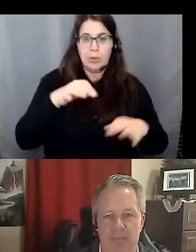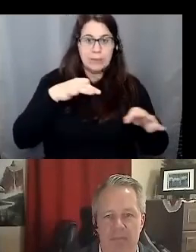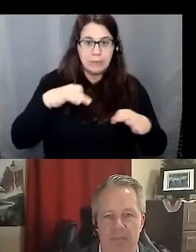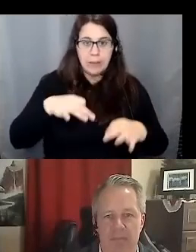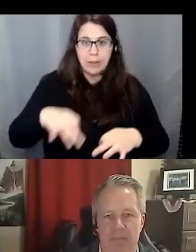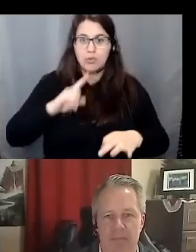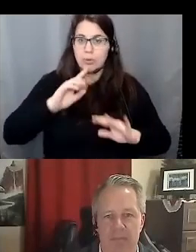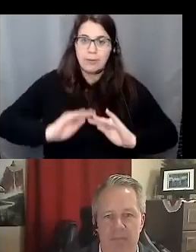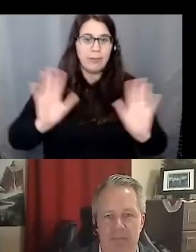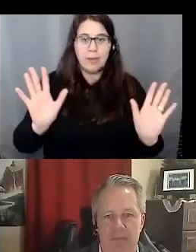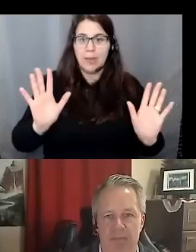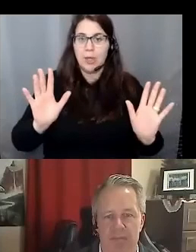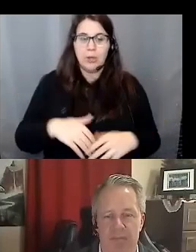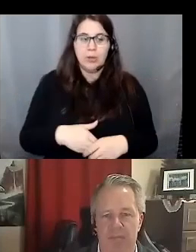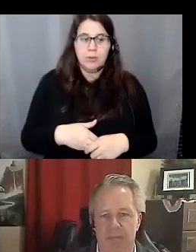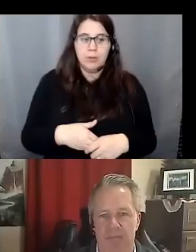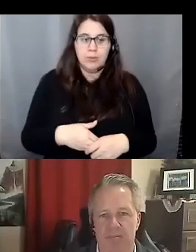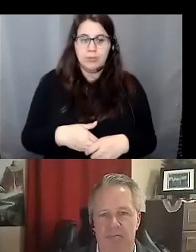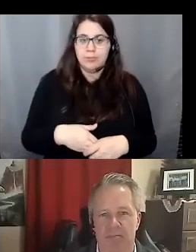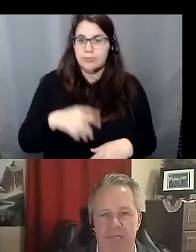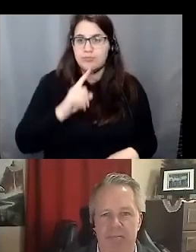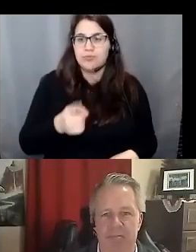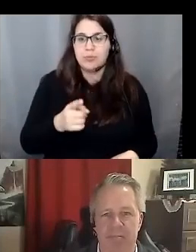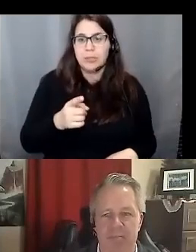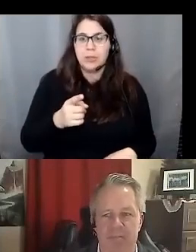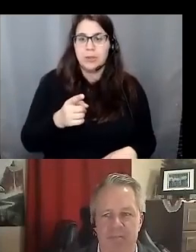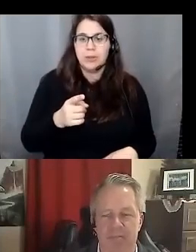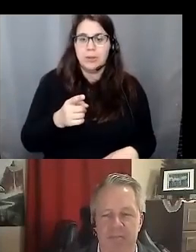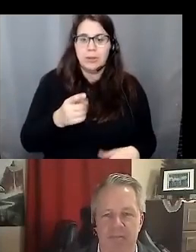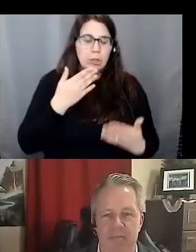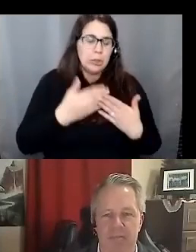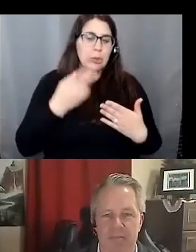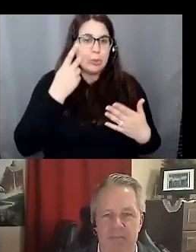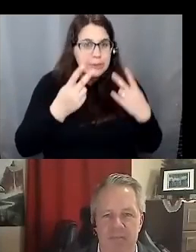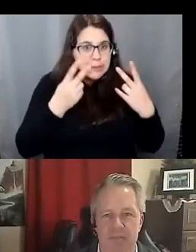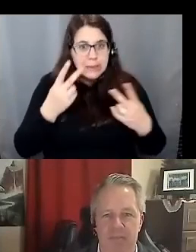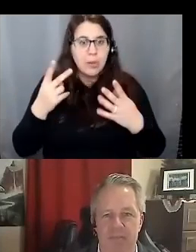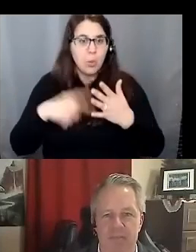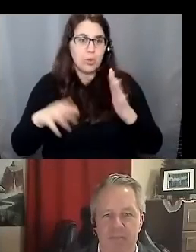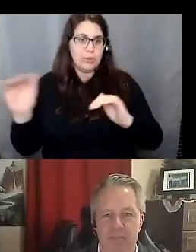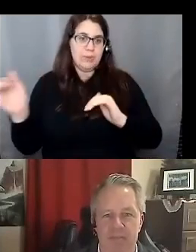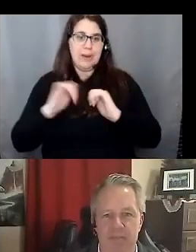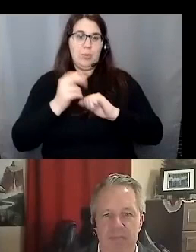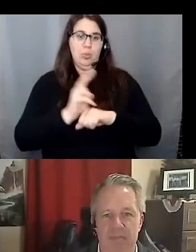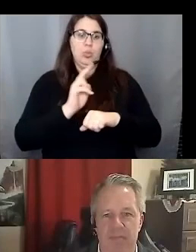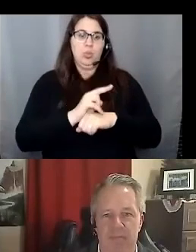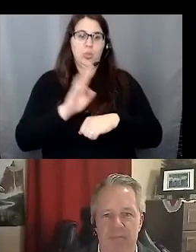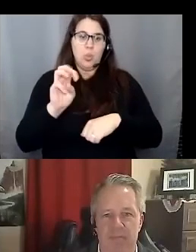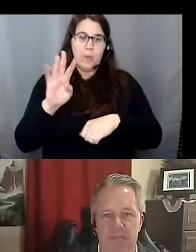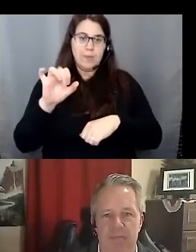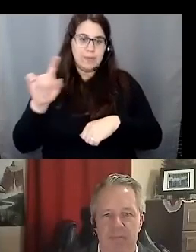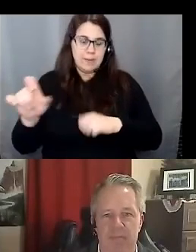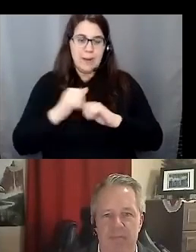informative. You know, it's always helpful, again, to be able to see what to expect with these online platforms and to understand the features and how to use